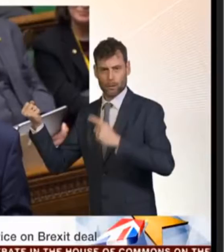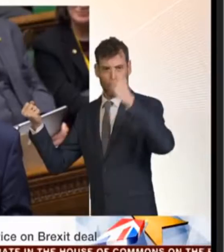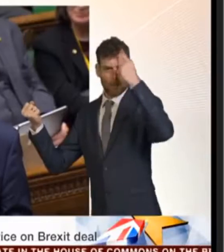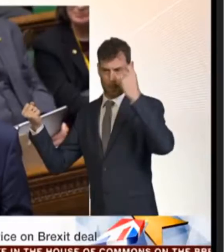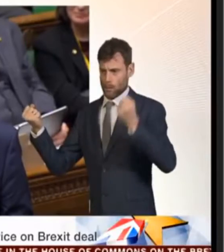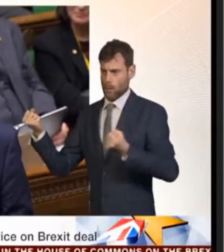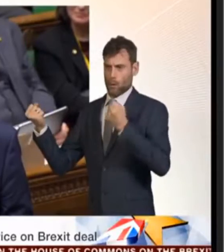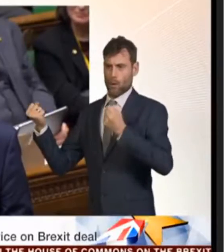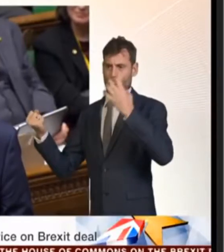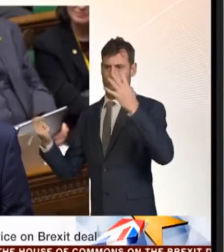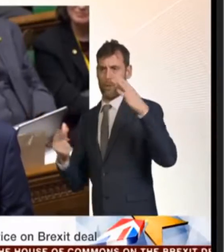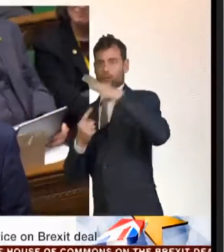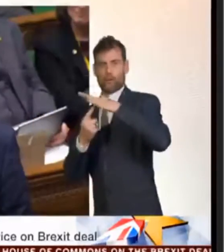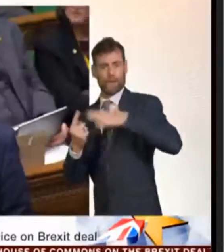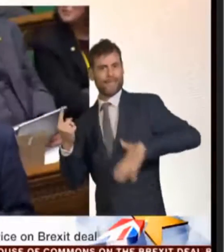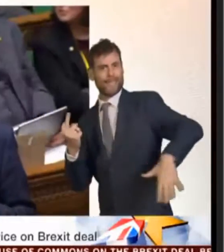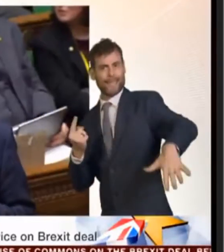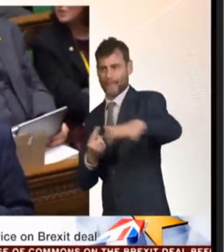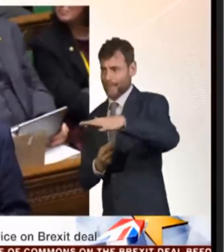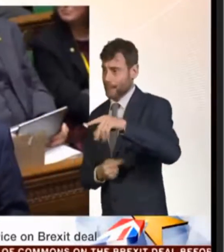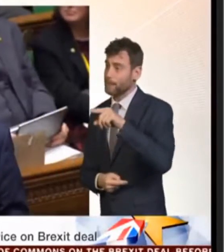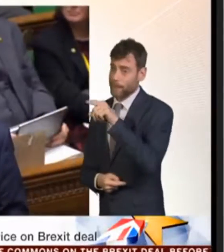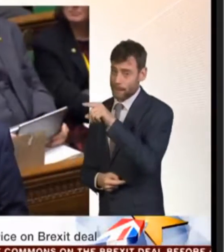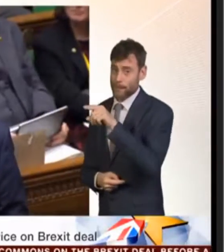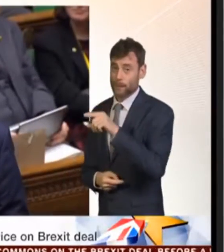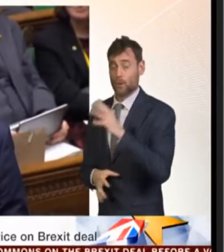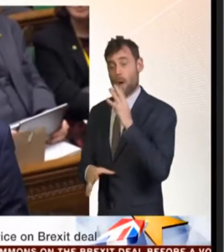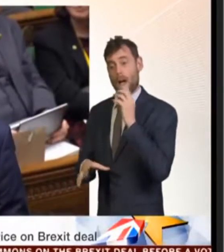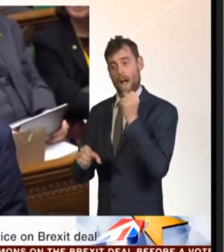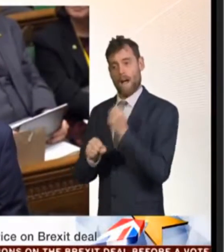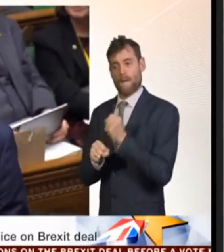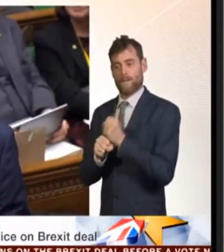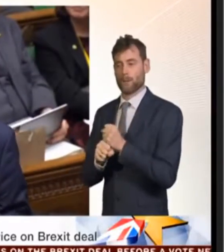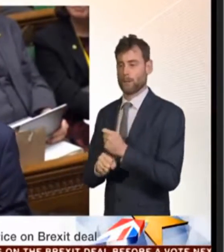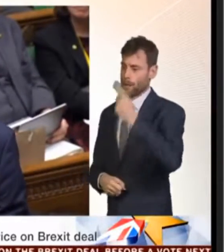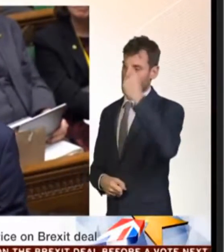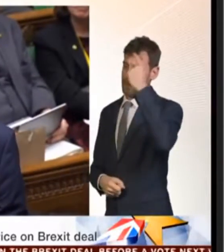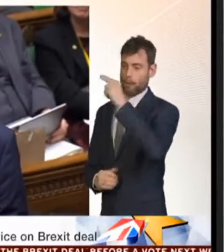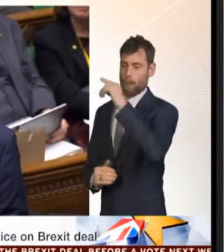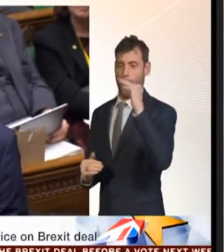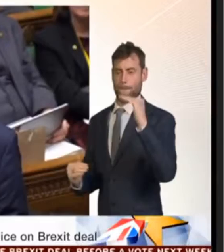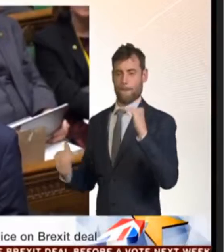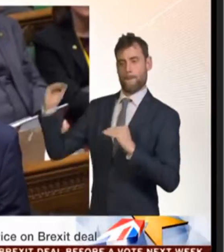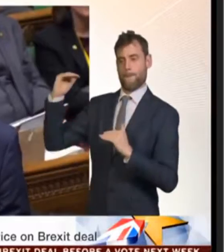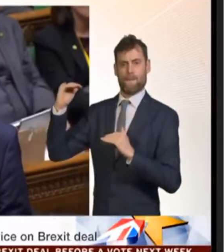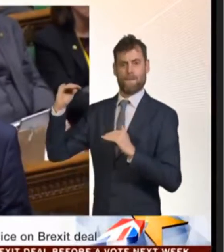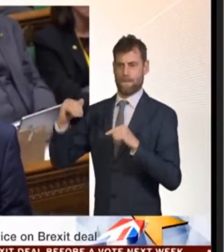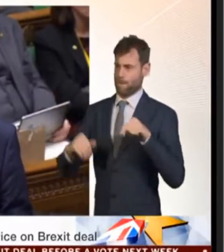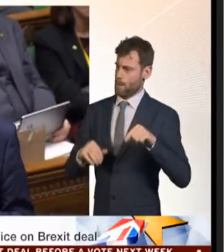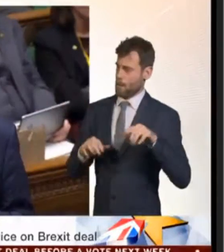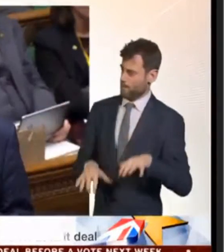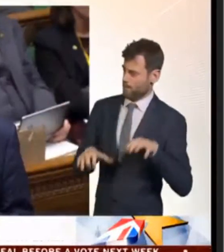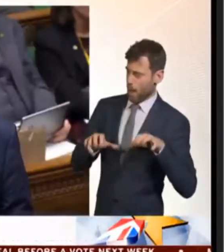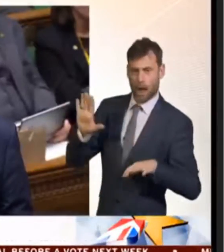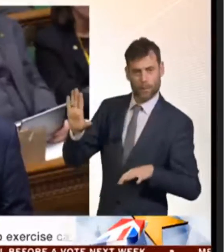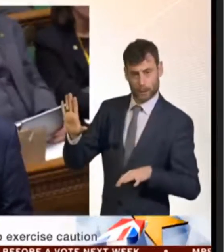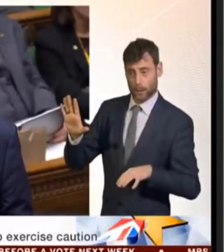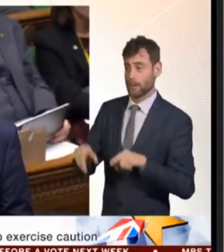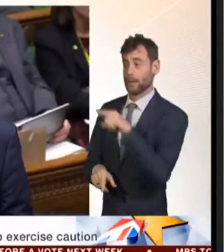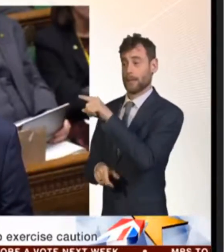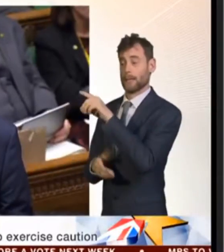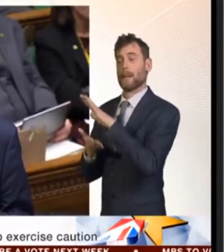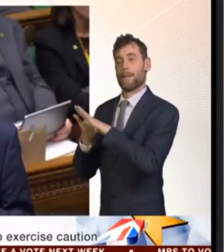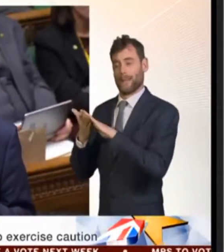a contempt for the people. A government that seeks to place itself above the express will of this Parliament is a government